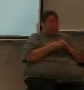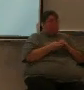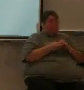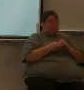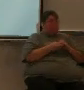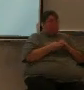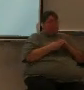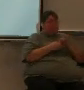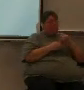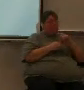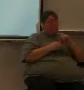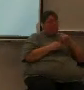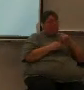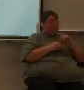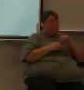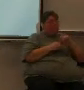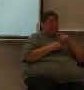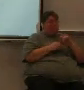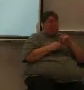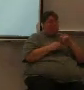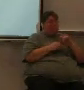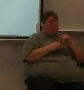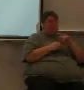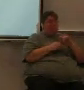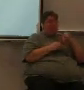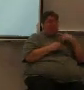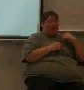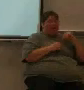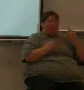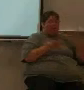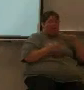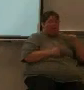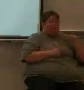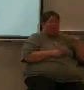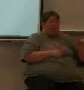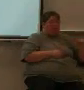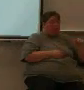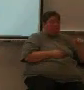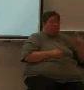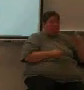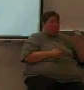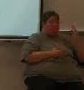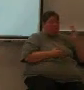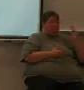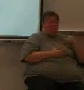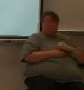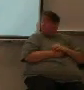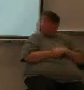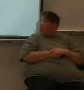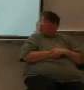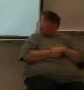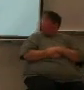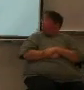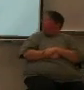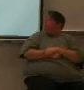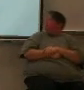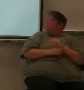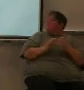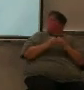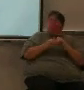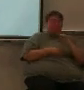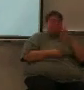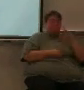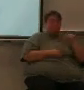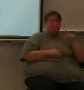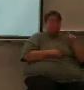the weekly the aluminum concentration here, and the number of brook